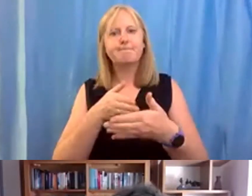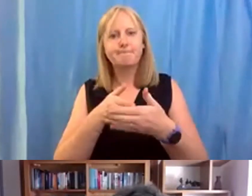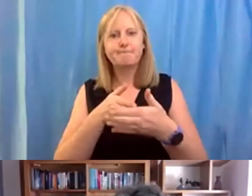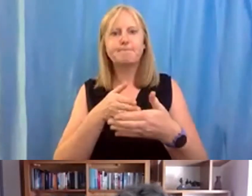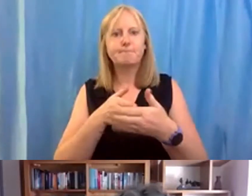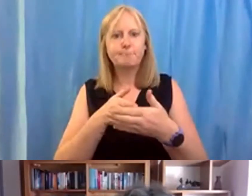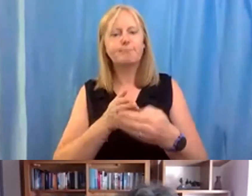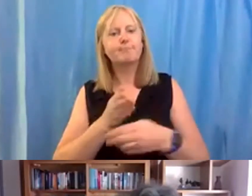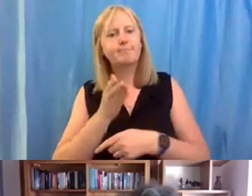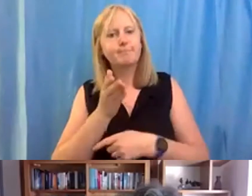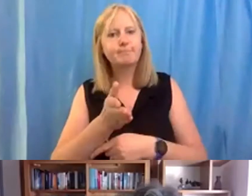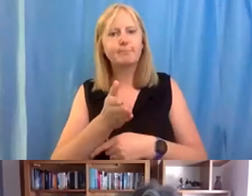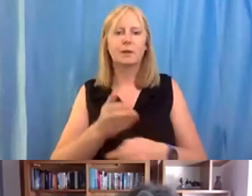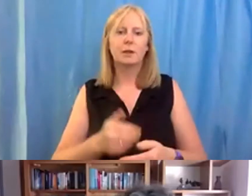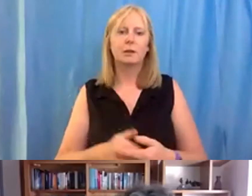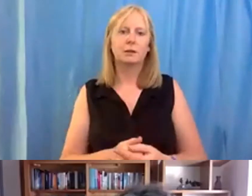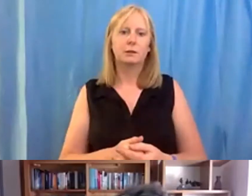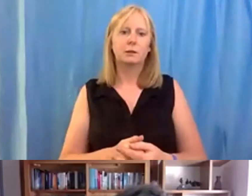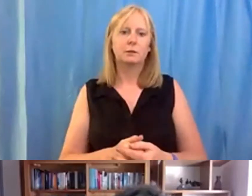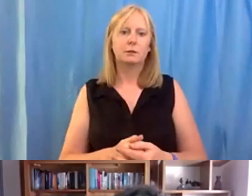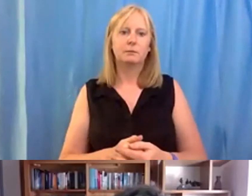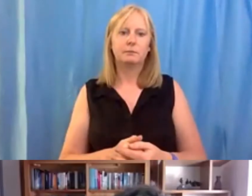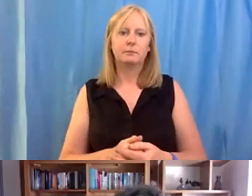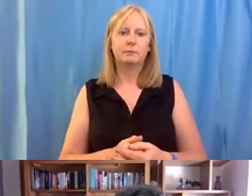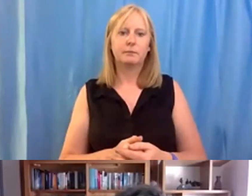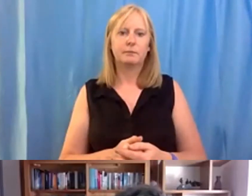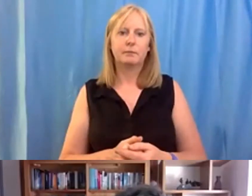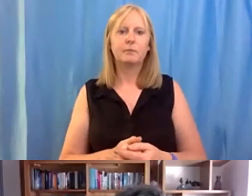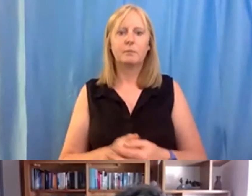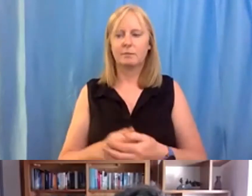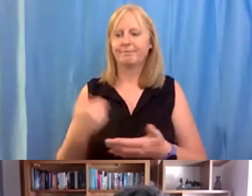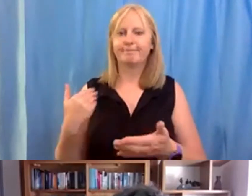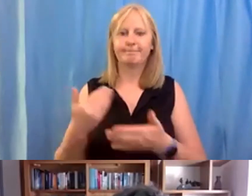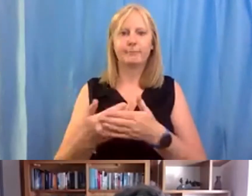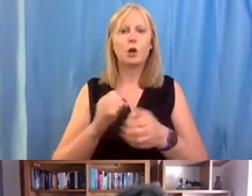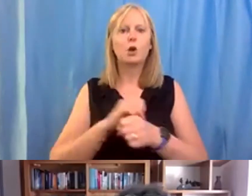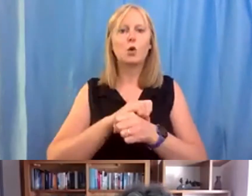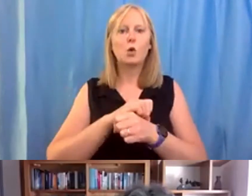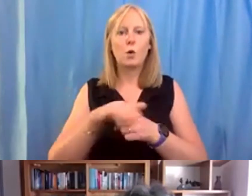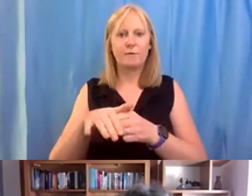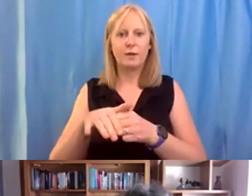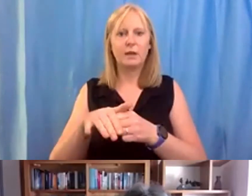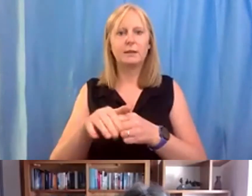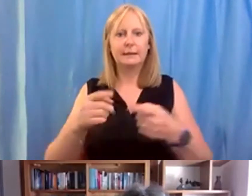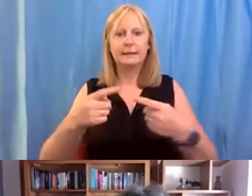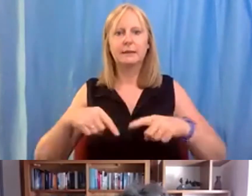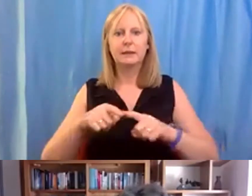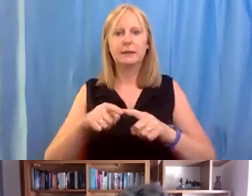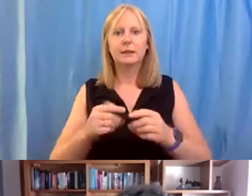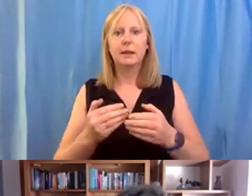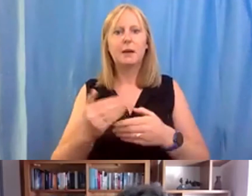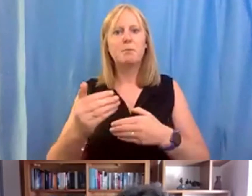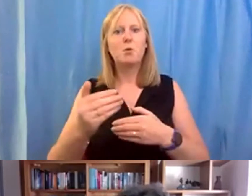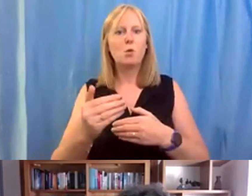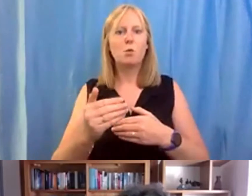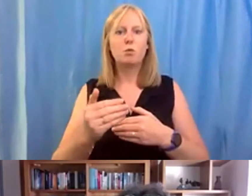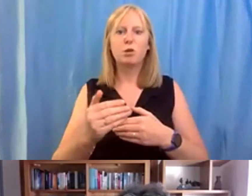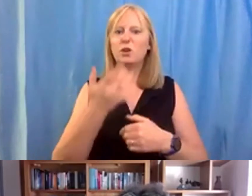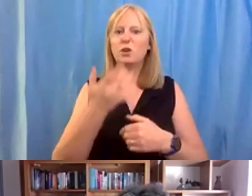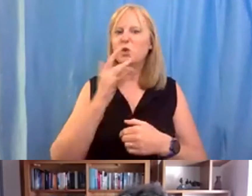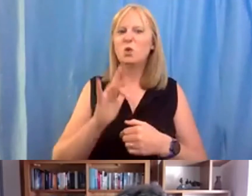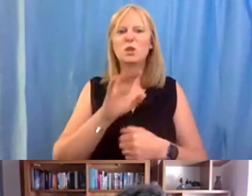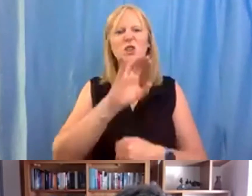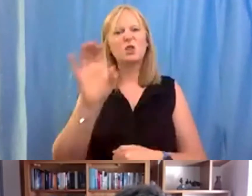physically getting to meetings. But obviously since COVID, we're now all a little bit more au fait with using Zoom and